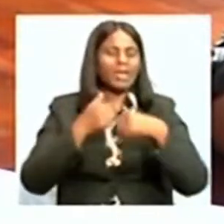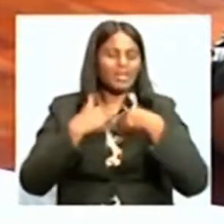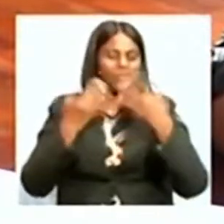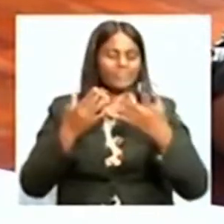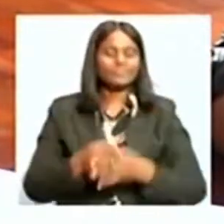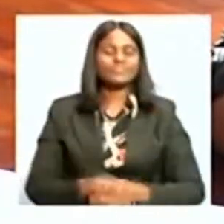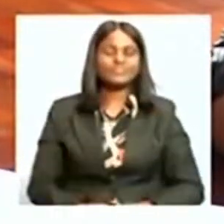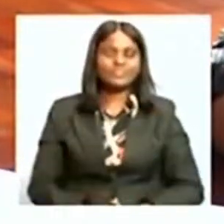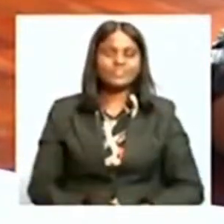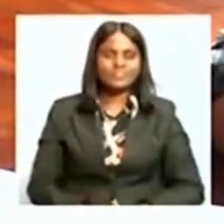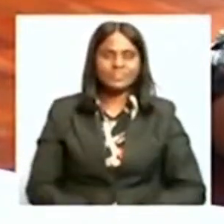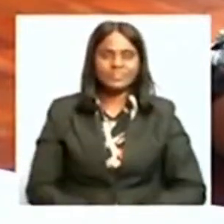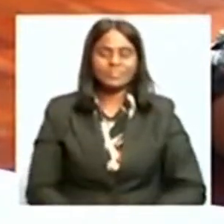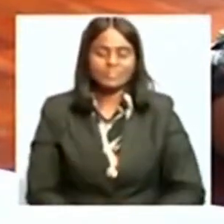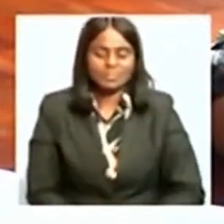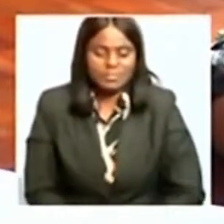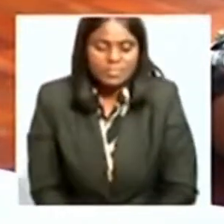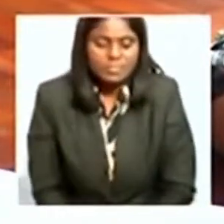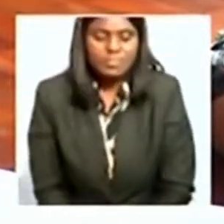very brief, Chair.